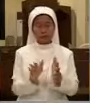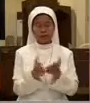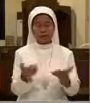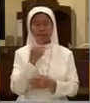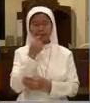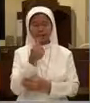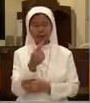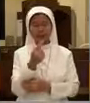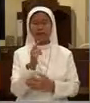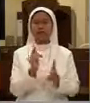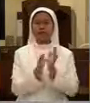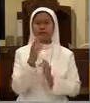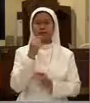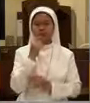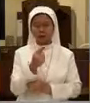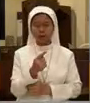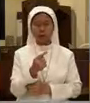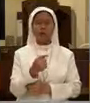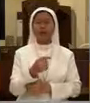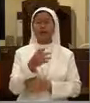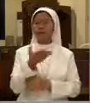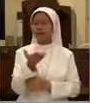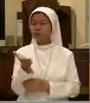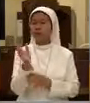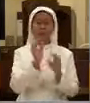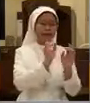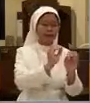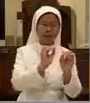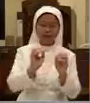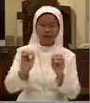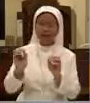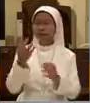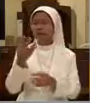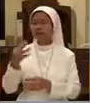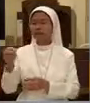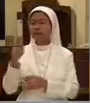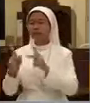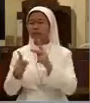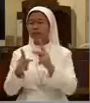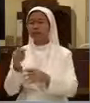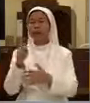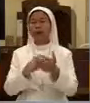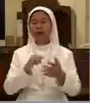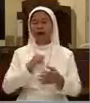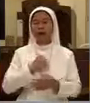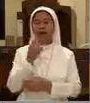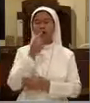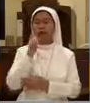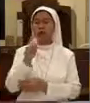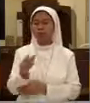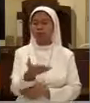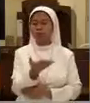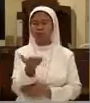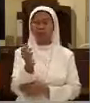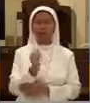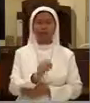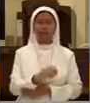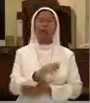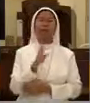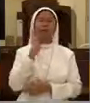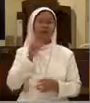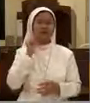carry out everything I have commanded you." So my dear brothers and sisters, from today